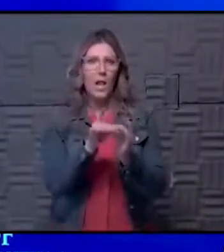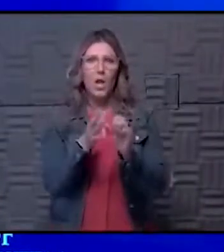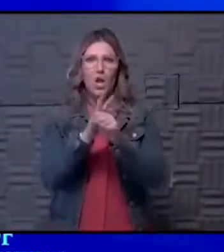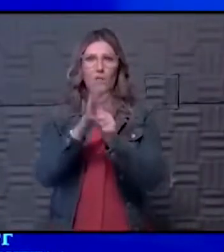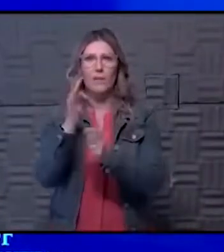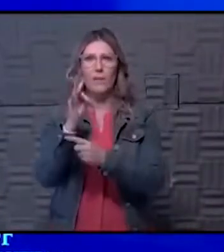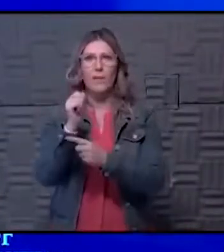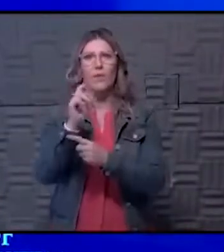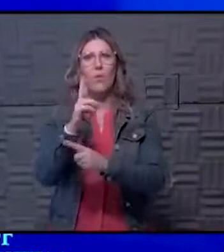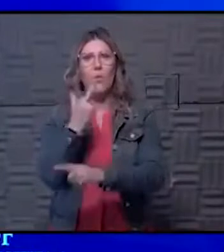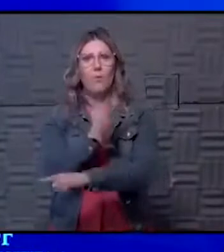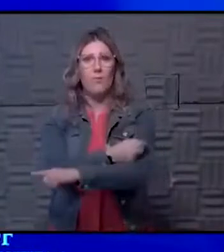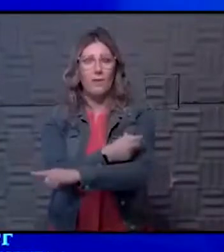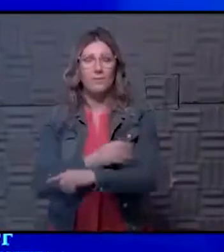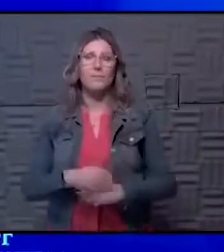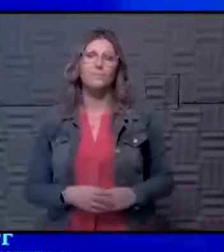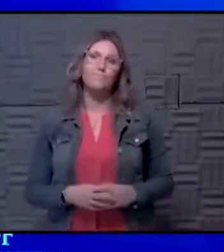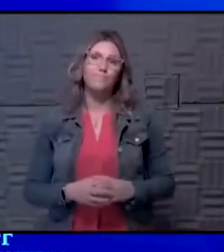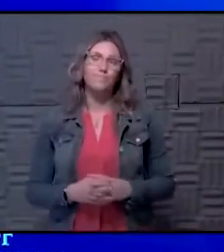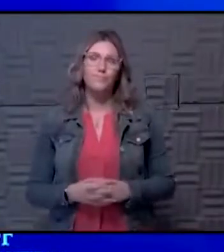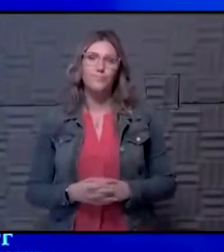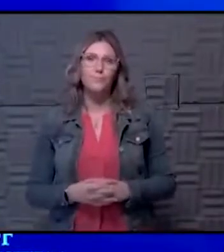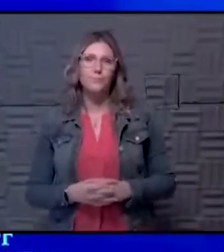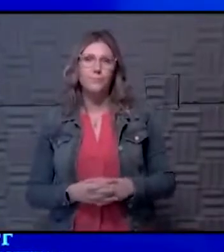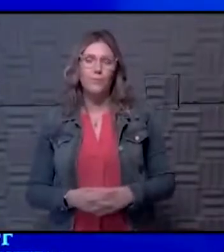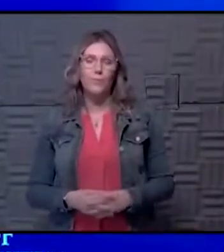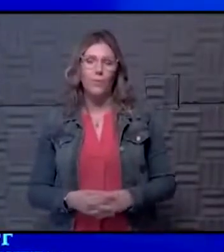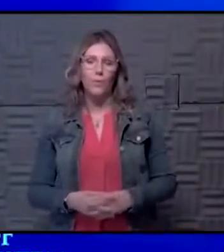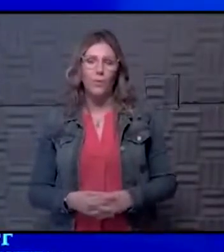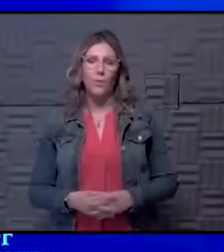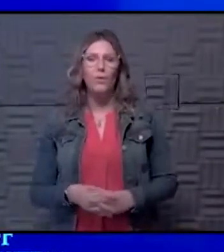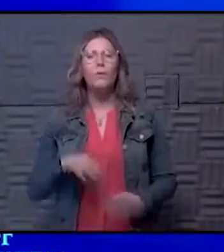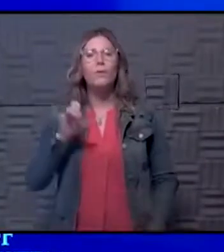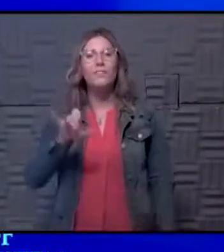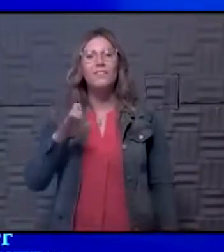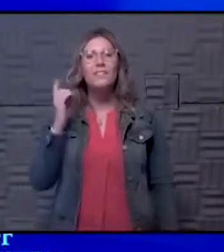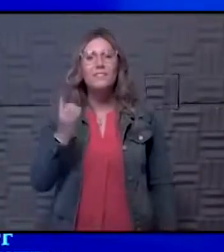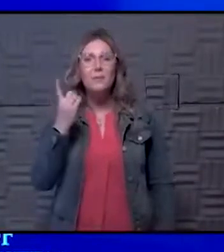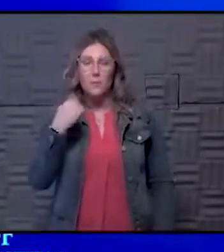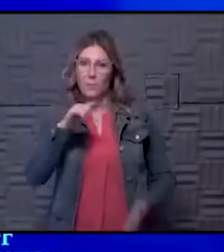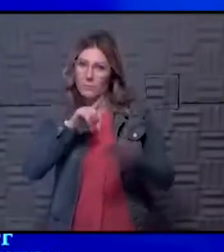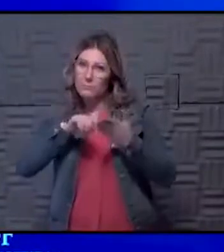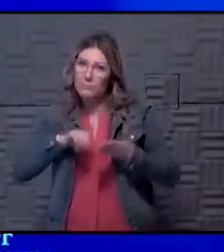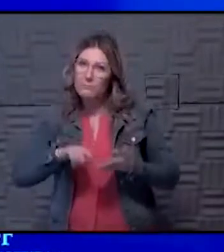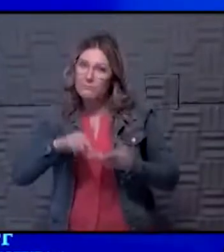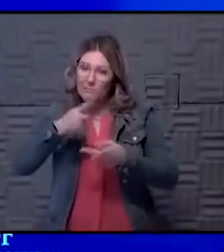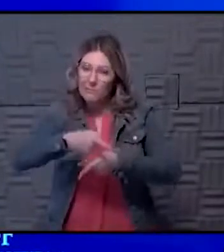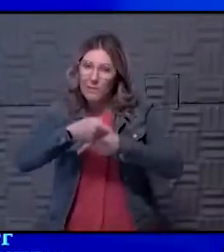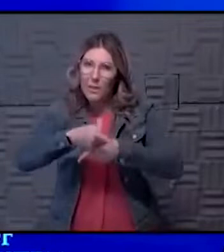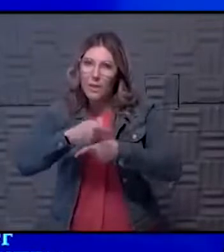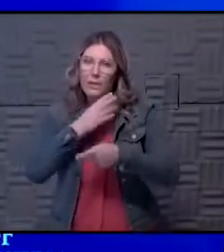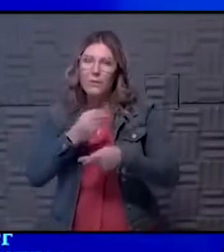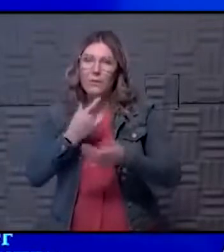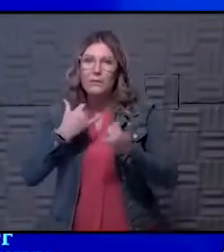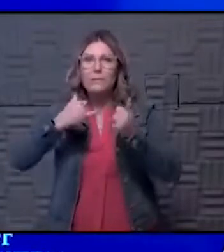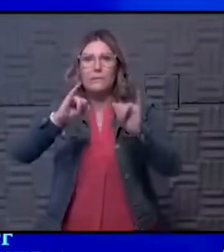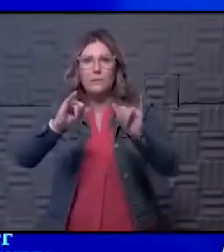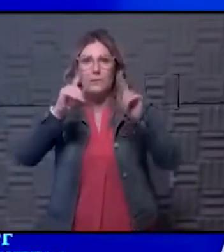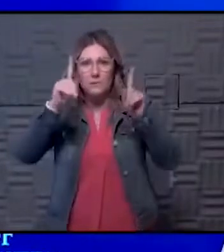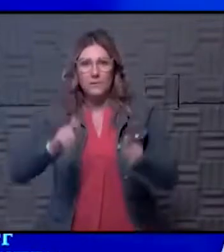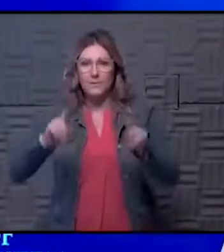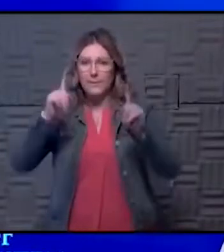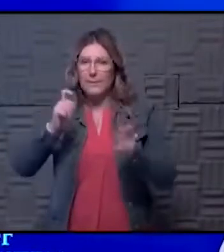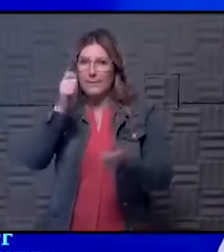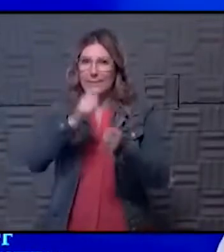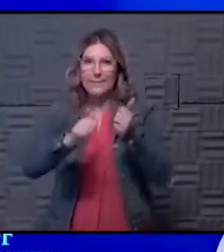or to the vaccination? And that's something we really do research pretty carefully on anybody, because we still test every